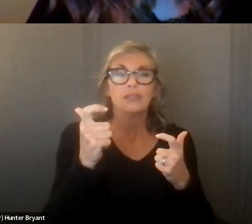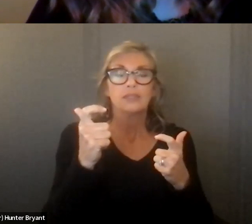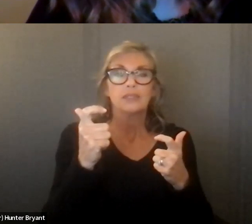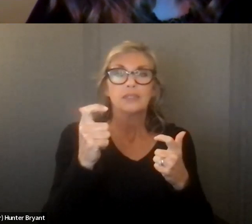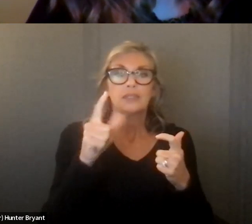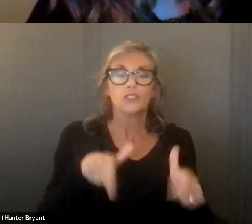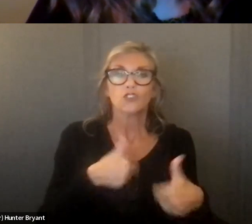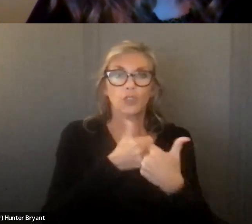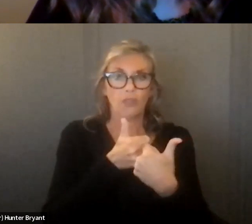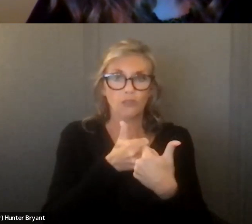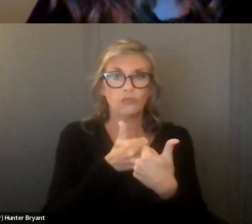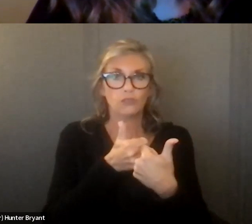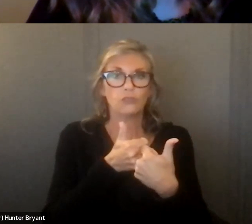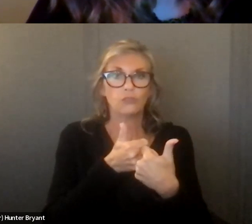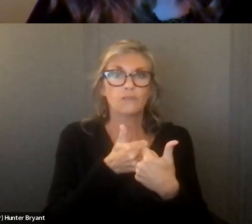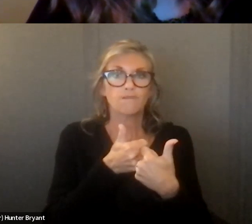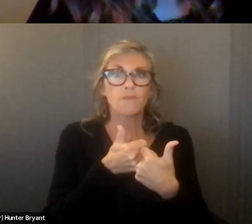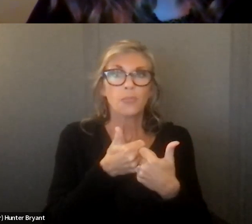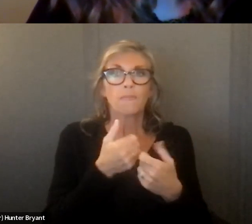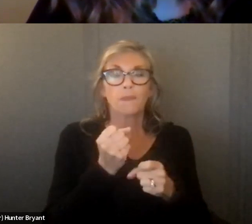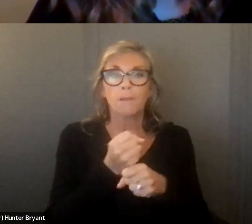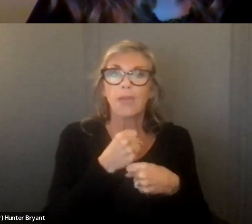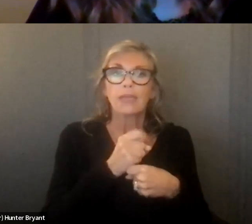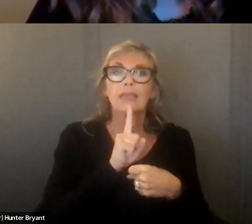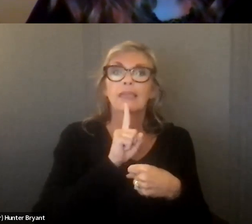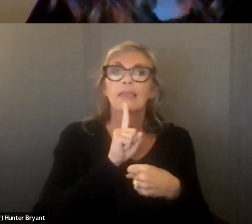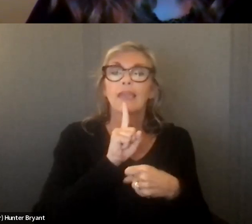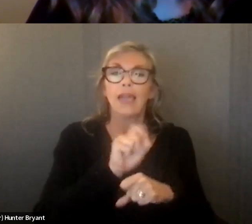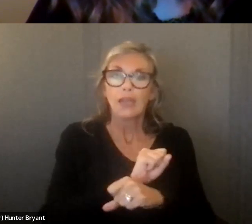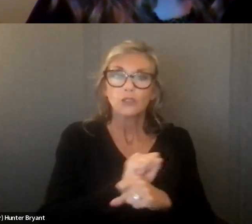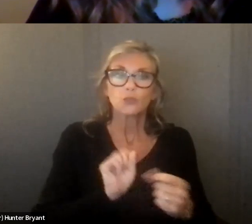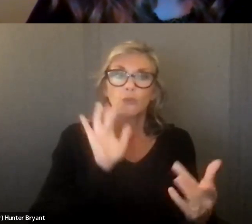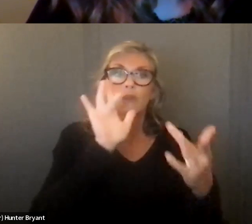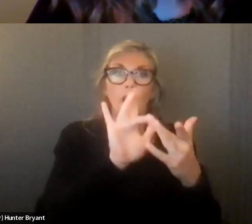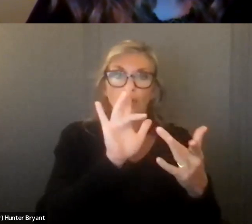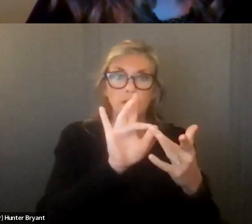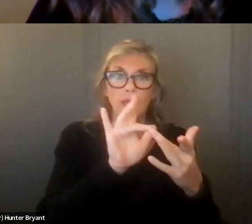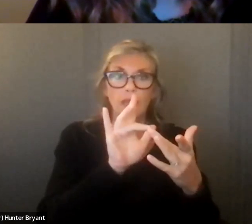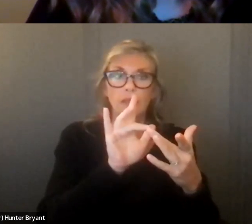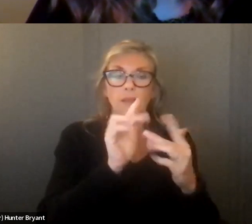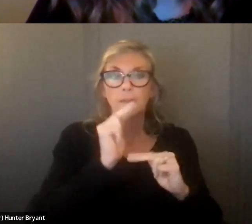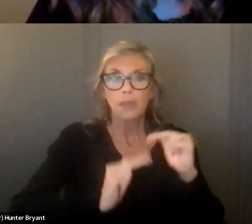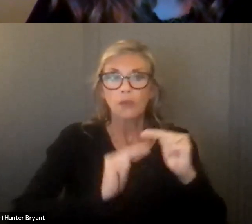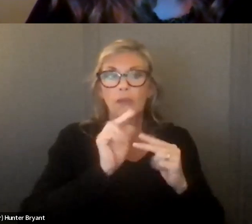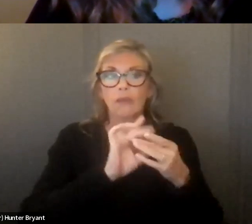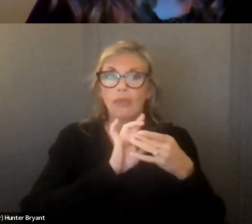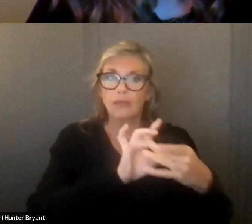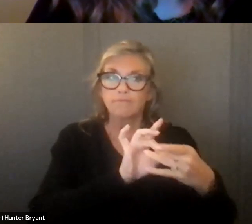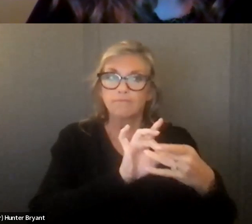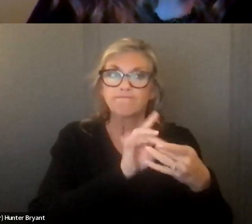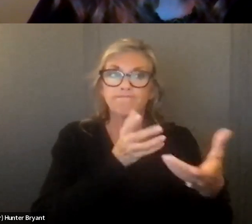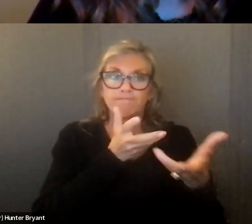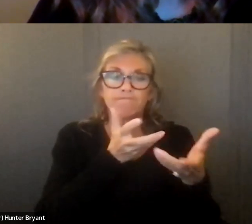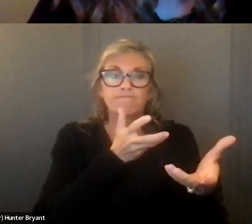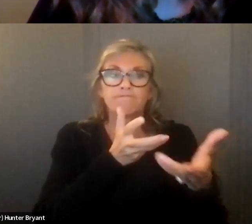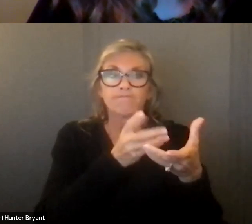know, being able to make actual contact with folks, build that rapport and that relationship, that